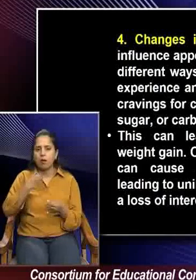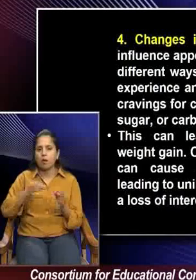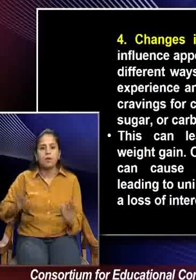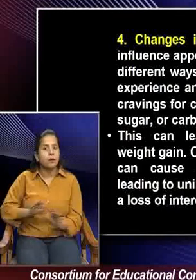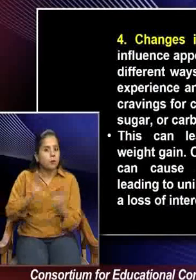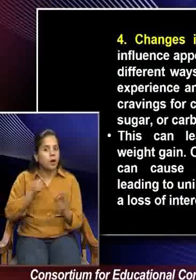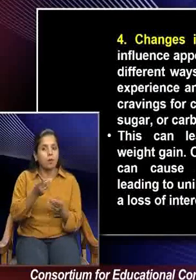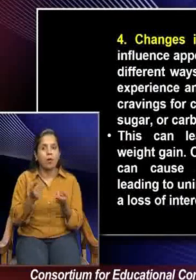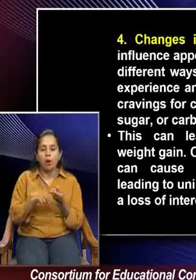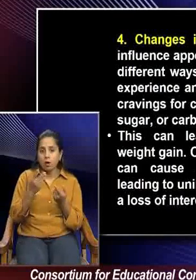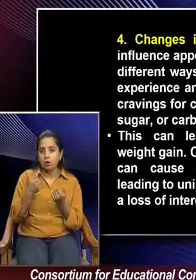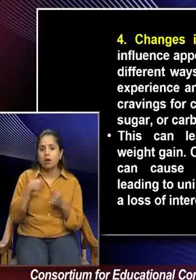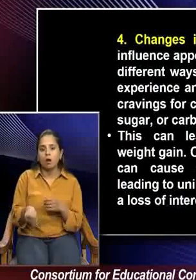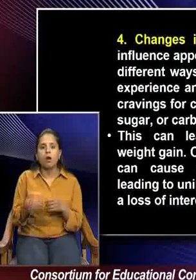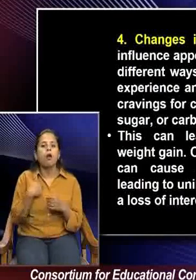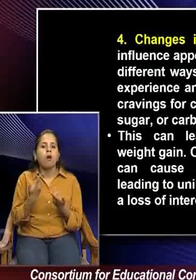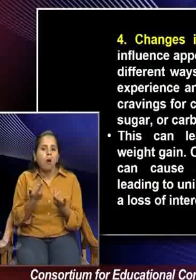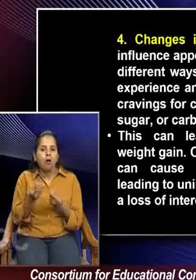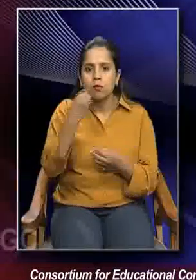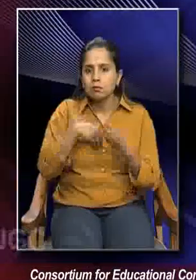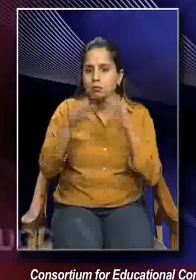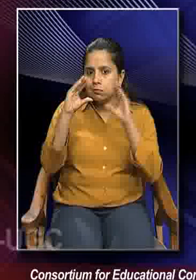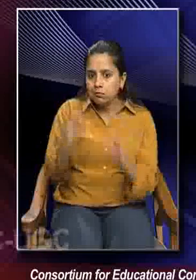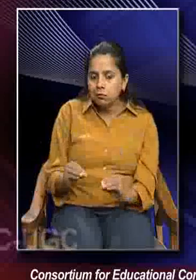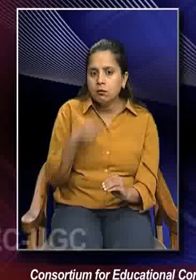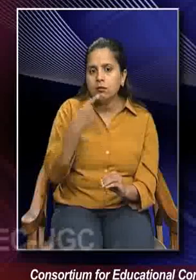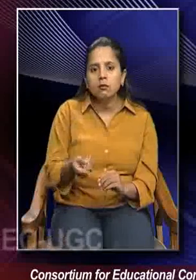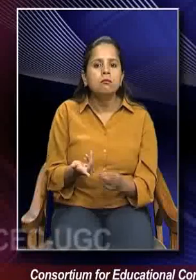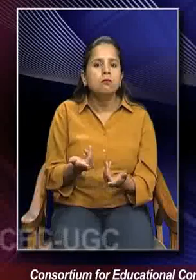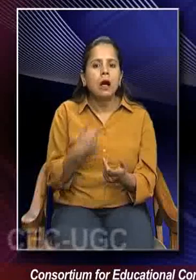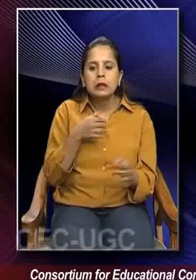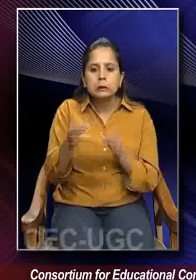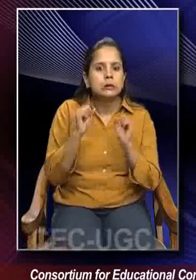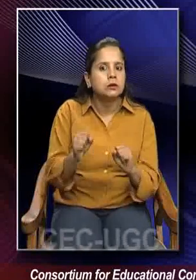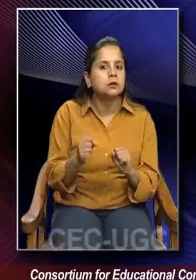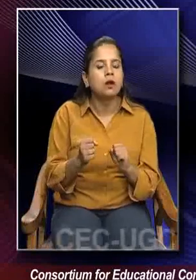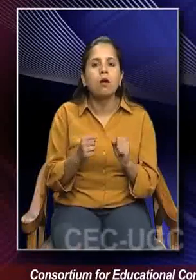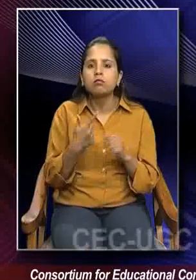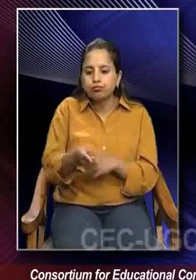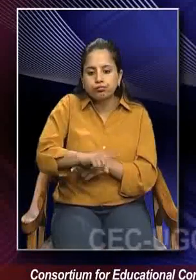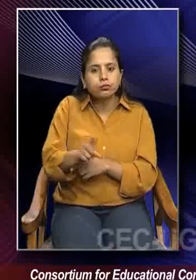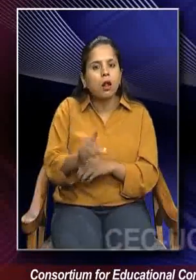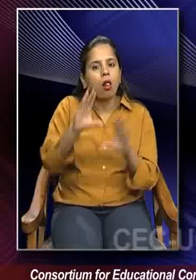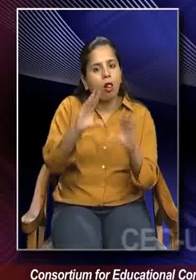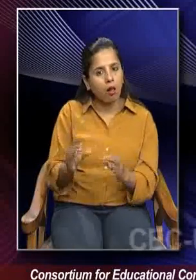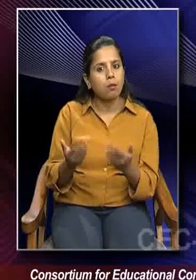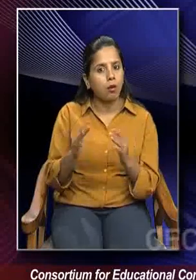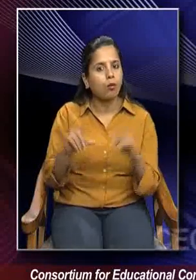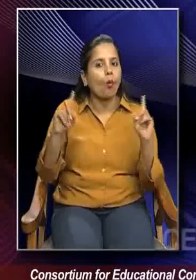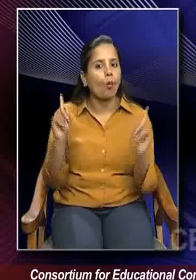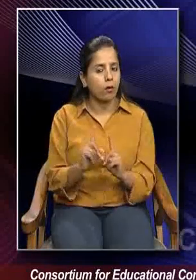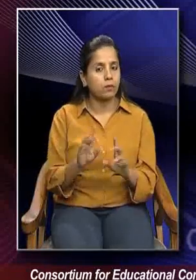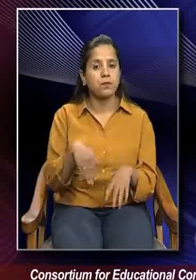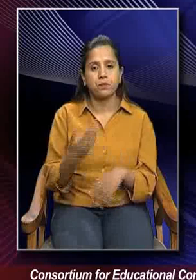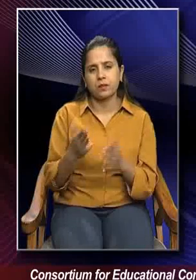to losing of unexplained weight loss. Next is we have the mood